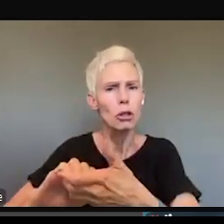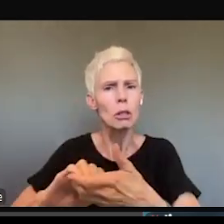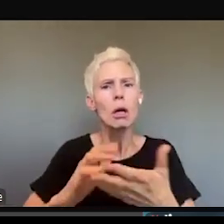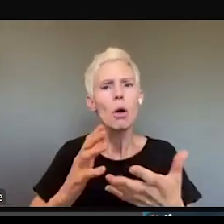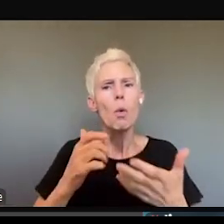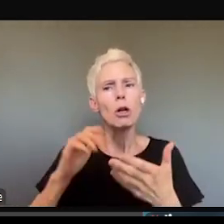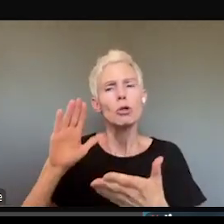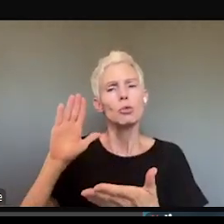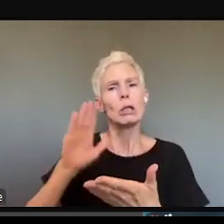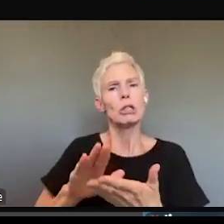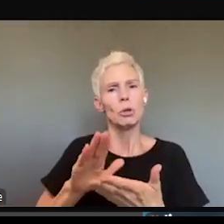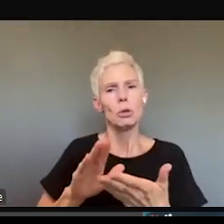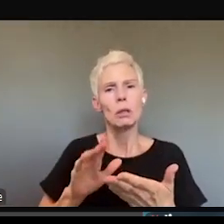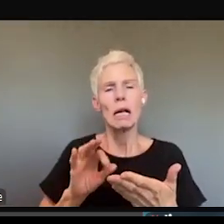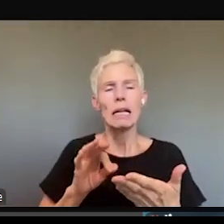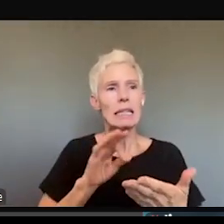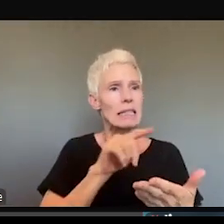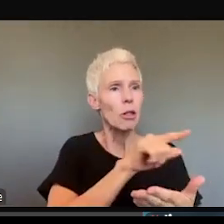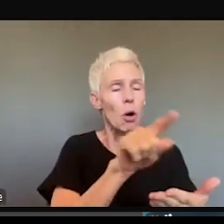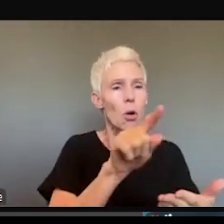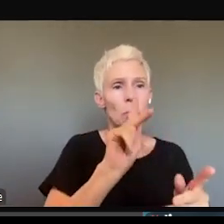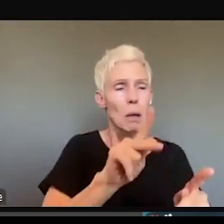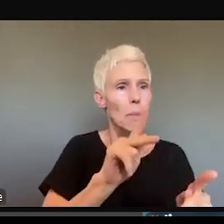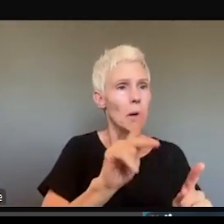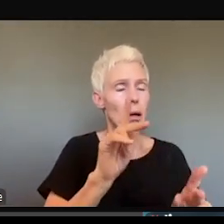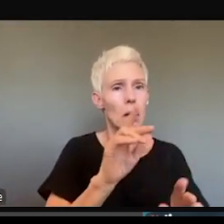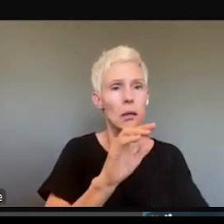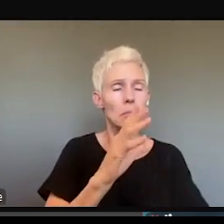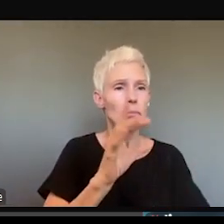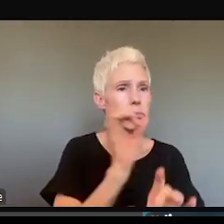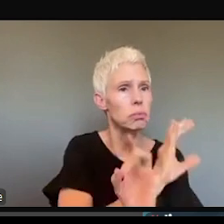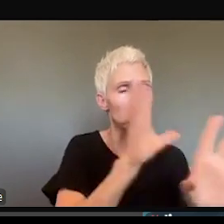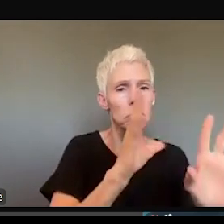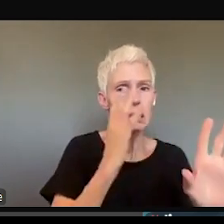wall that they face when they first leave a